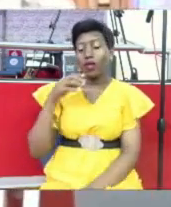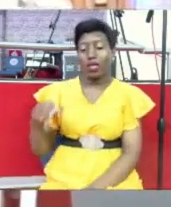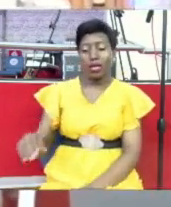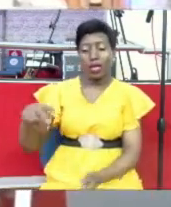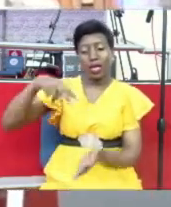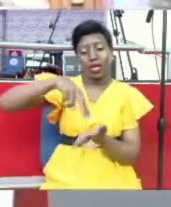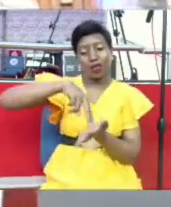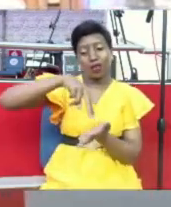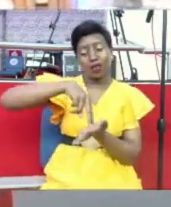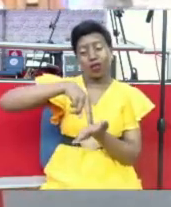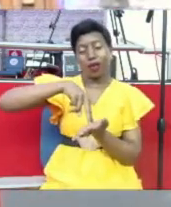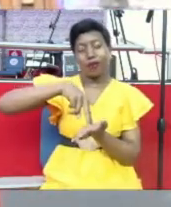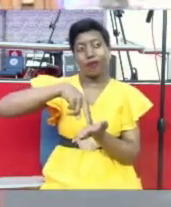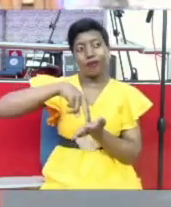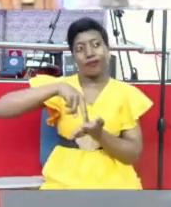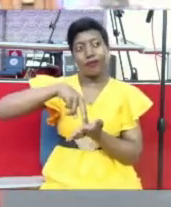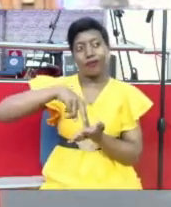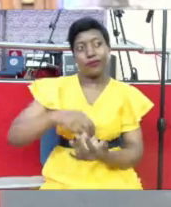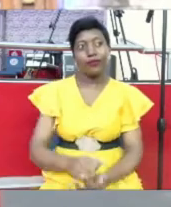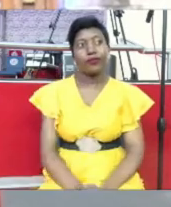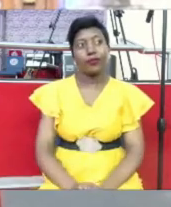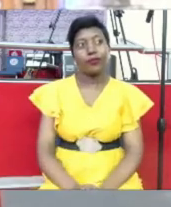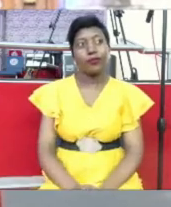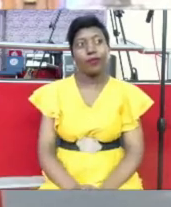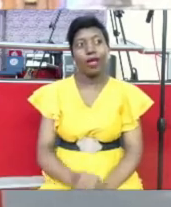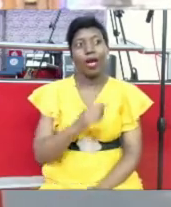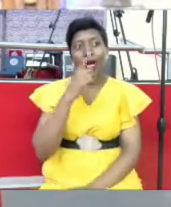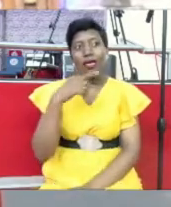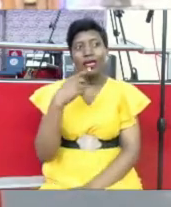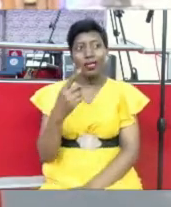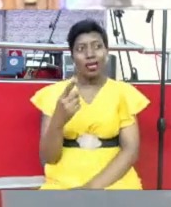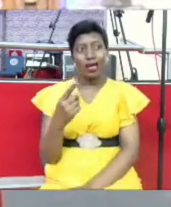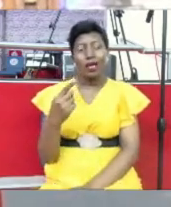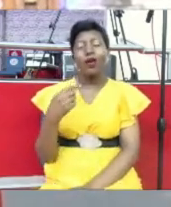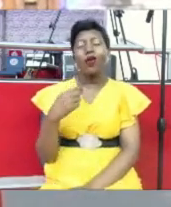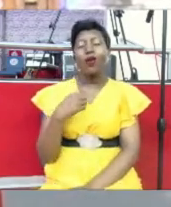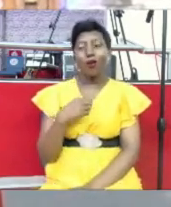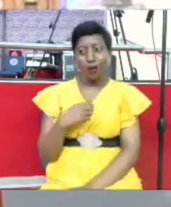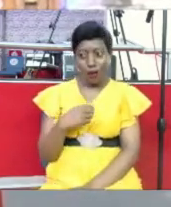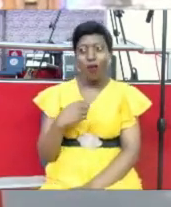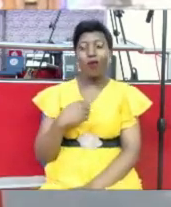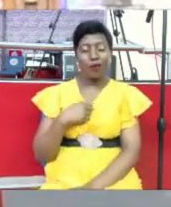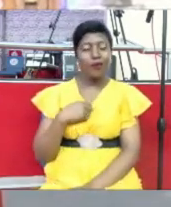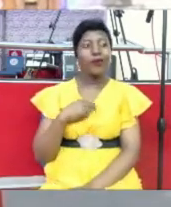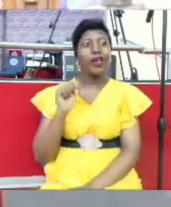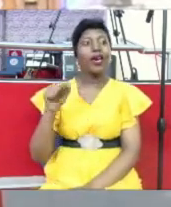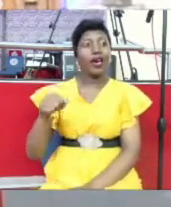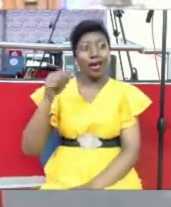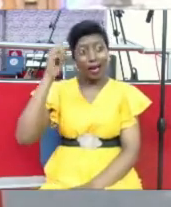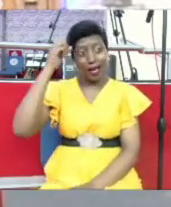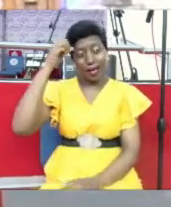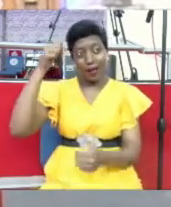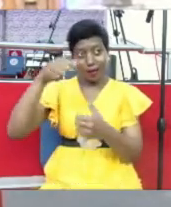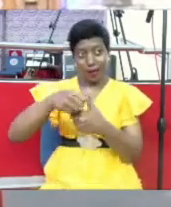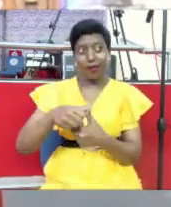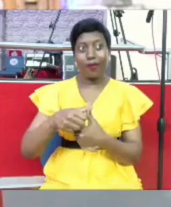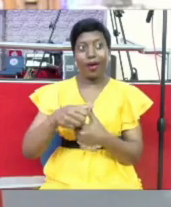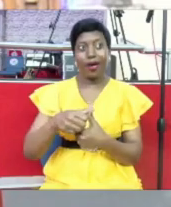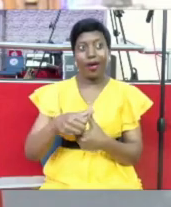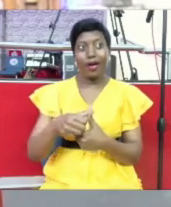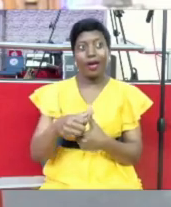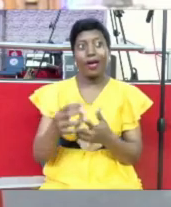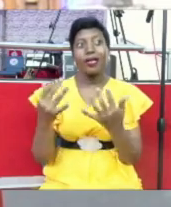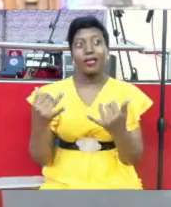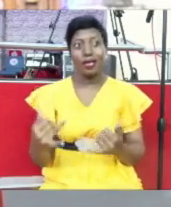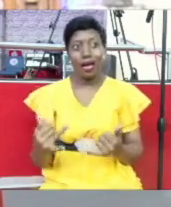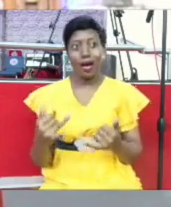kijana akasimama ule mtoto wa shule ya Jumapili. And he said, "Oh, I can remember." Akasema ninakumbuka. And he recited it. He said it in